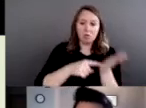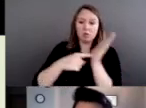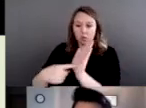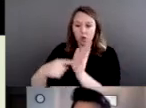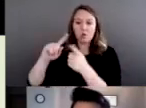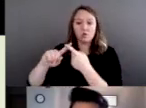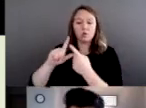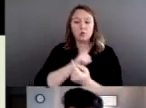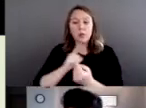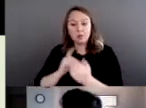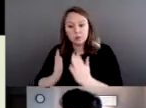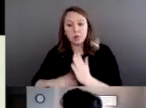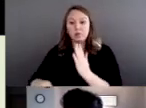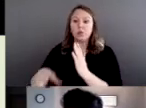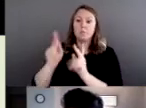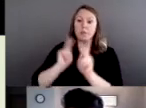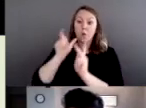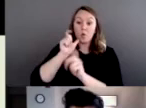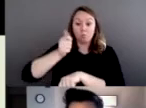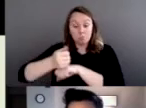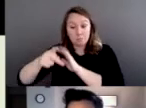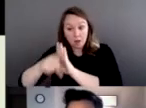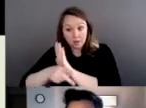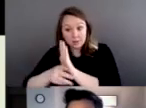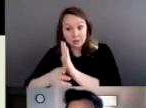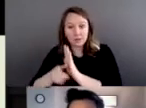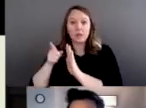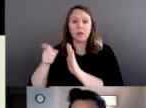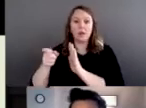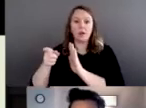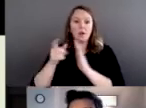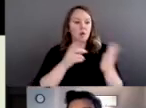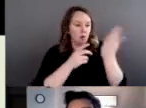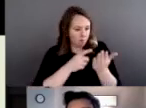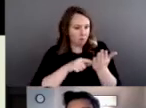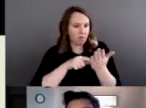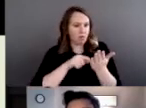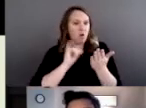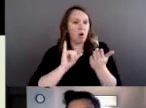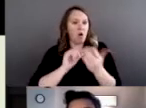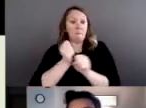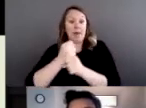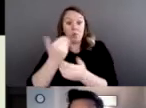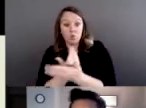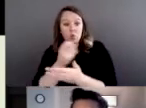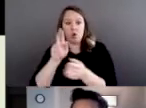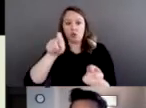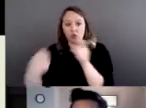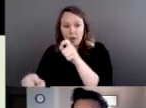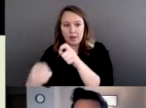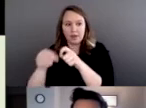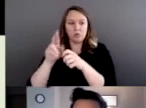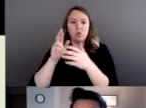a policy or create a policy. And so what we have to do in our world is we need to make it